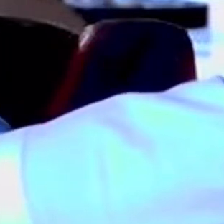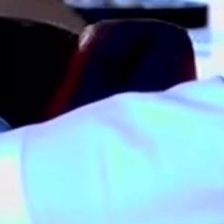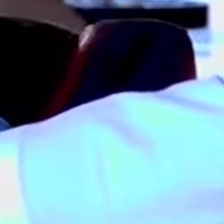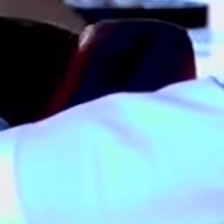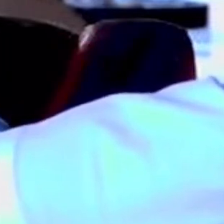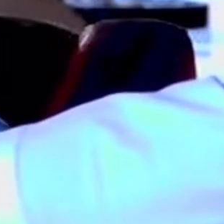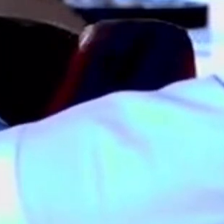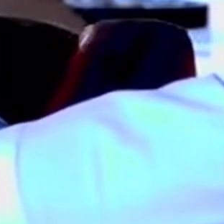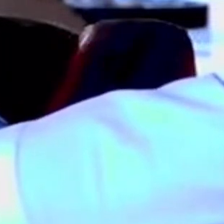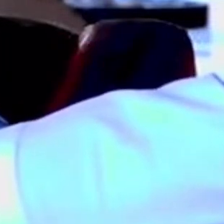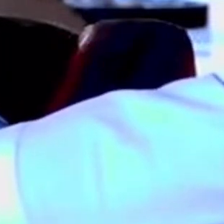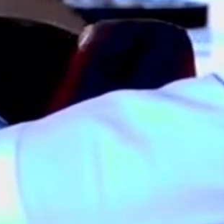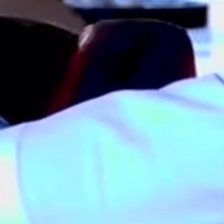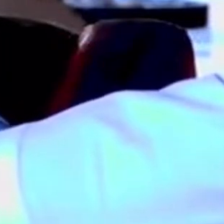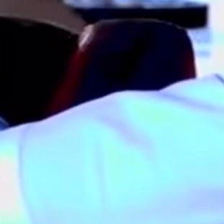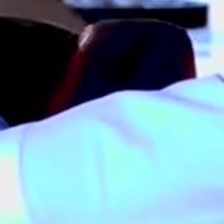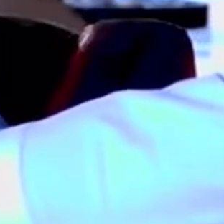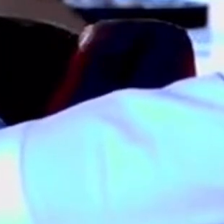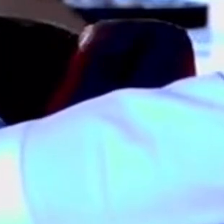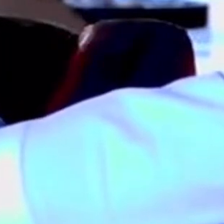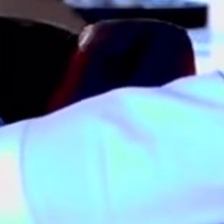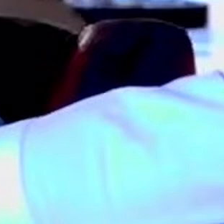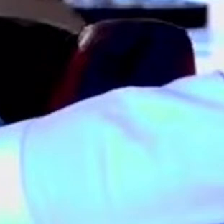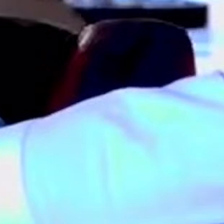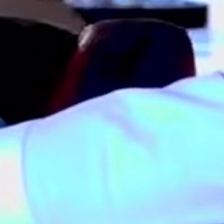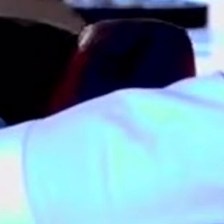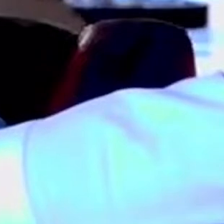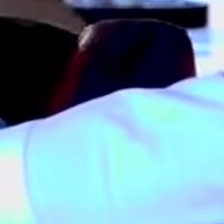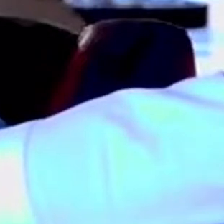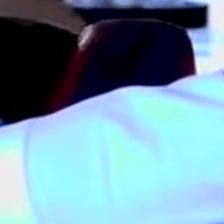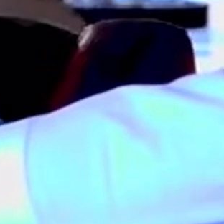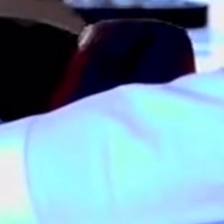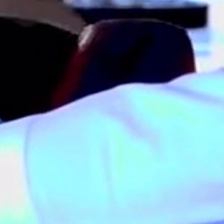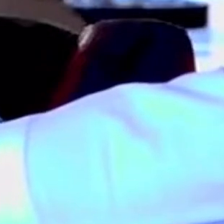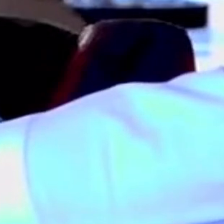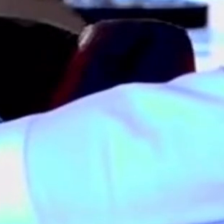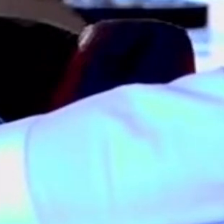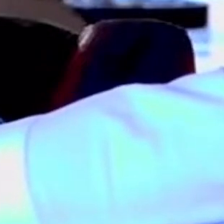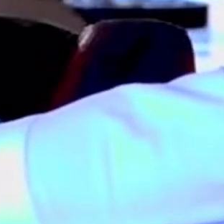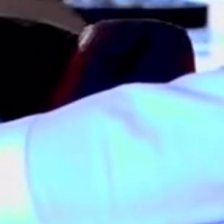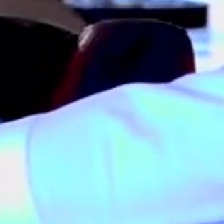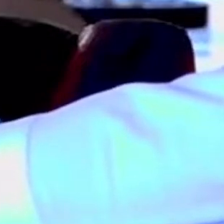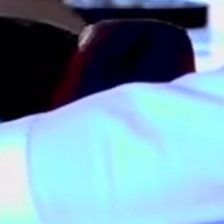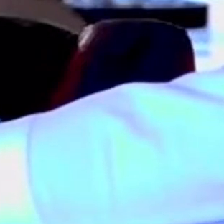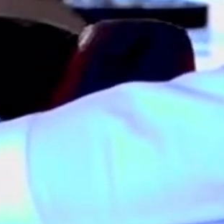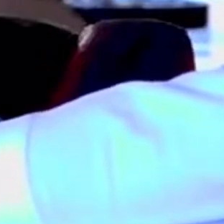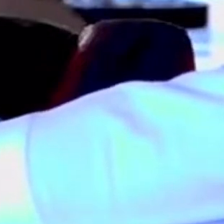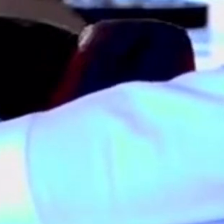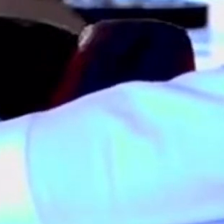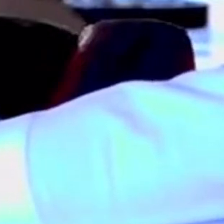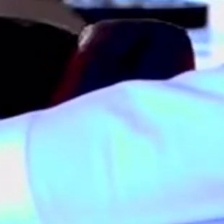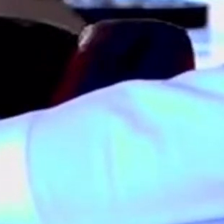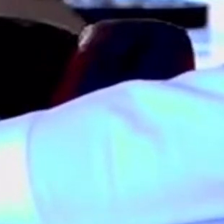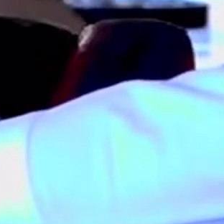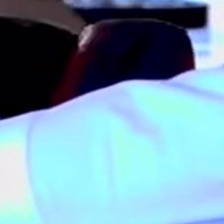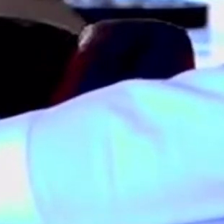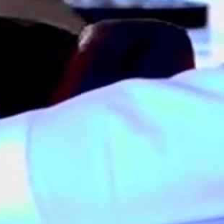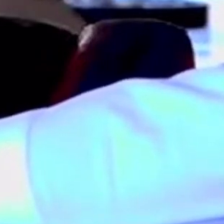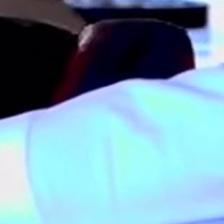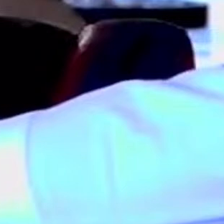180,000 people. Initially, it was a very big district, and the previous government saw it wise